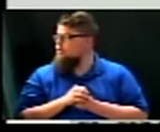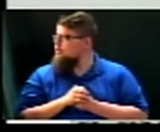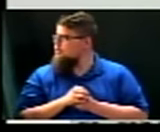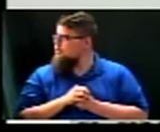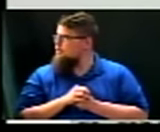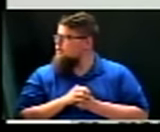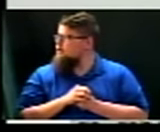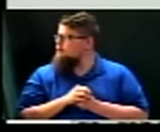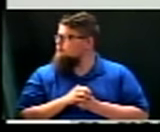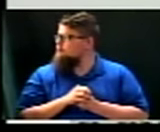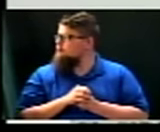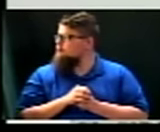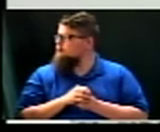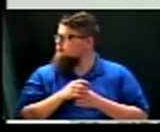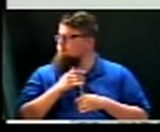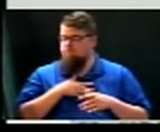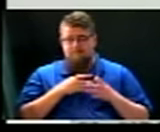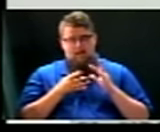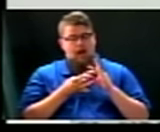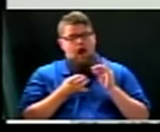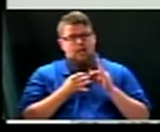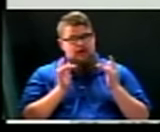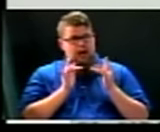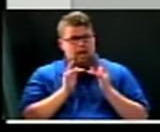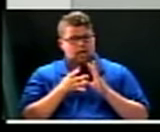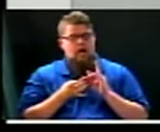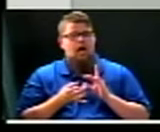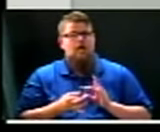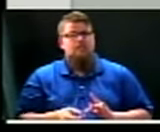Okay, so you can see my context form.